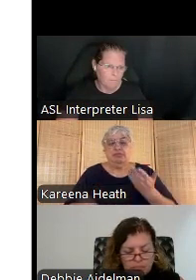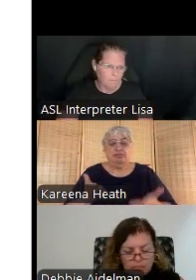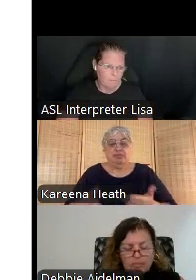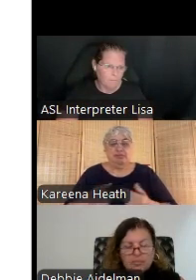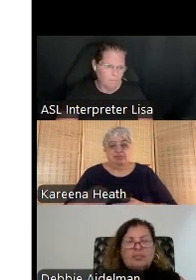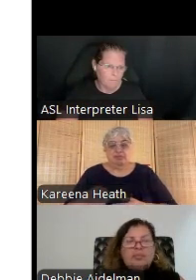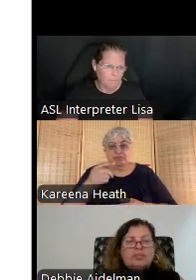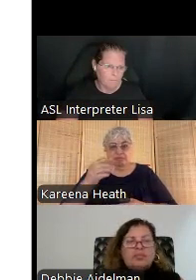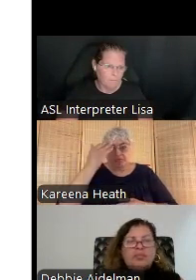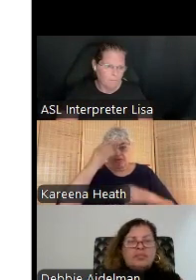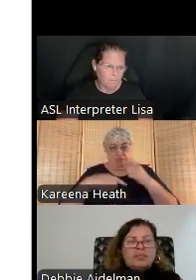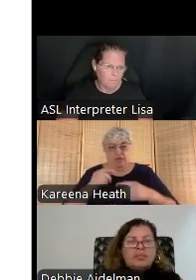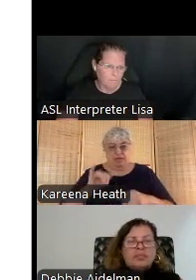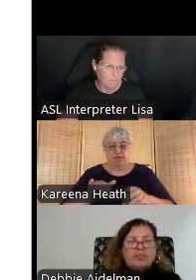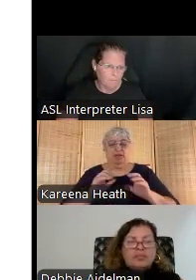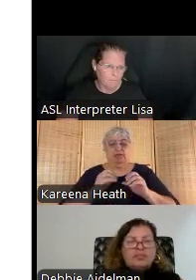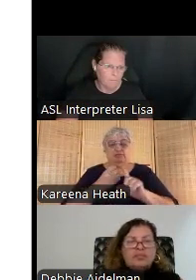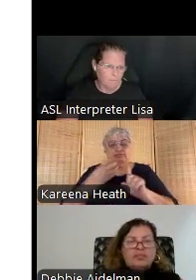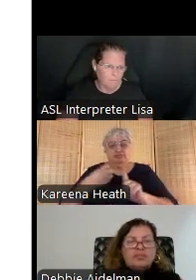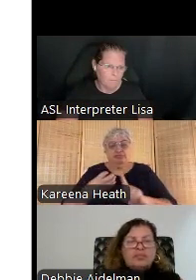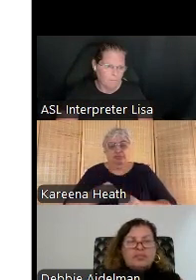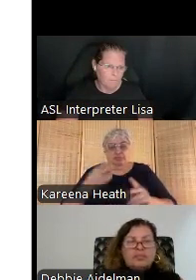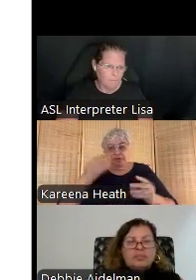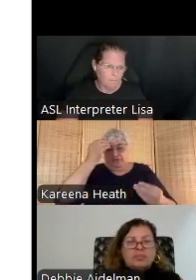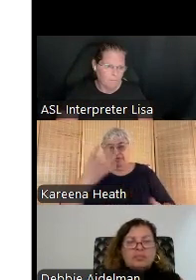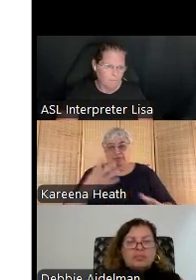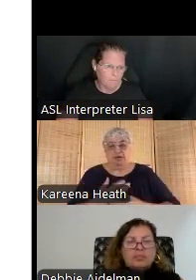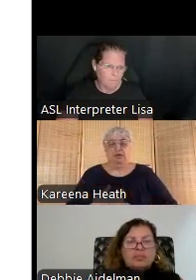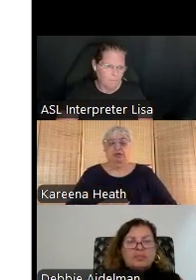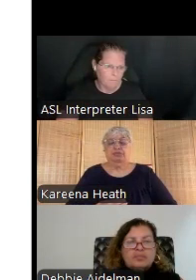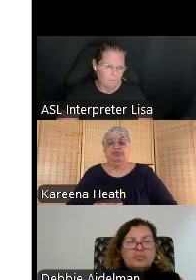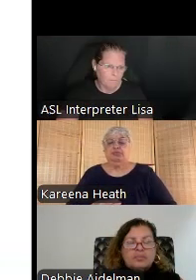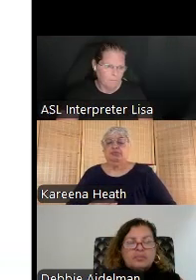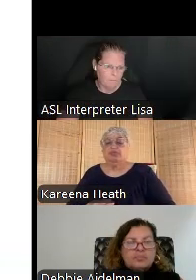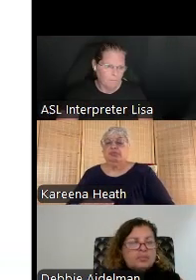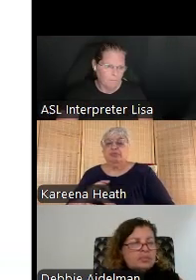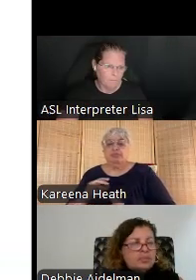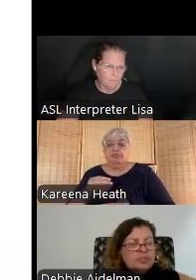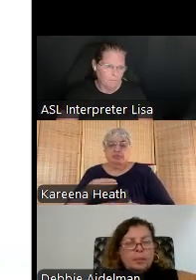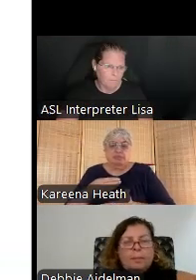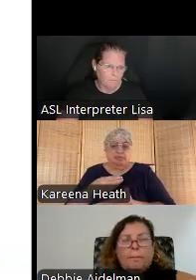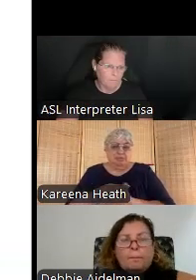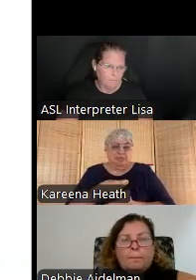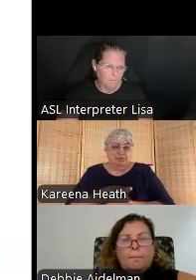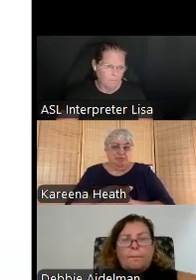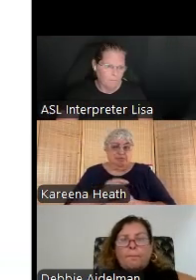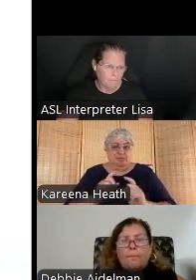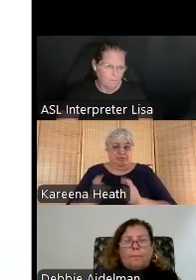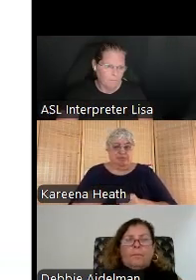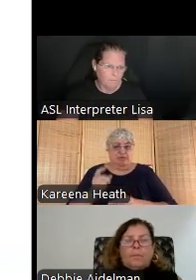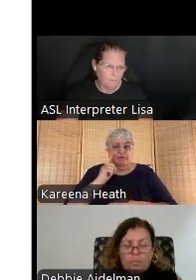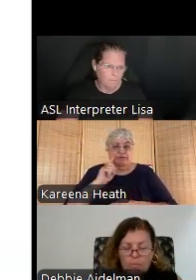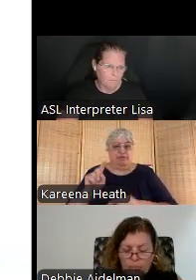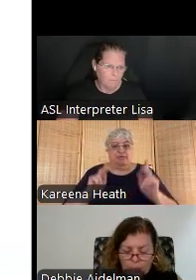case, we'll just give you a little bit of information. So it is a fund that provides for New